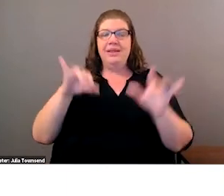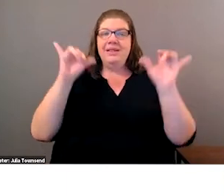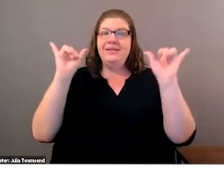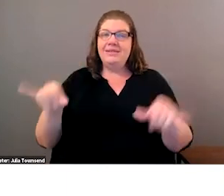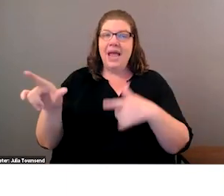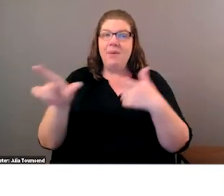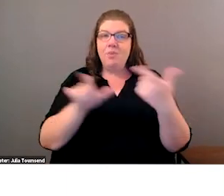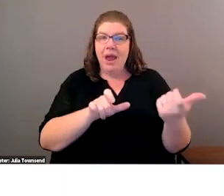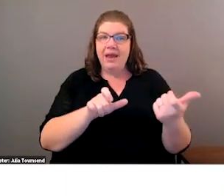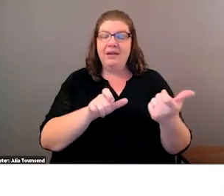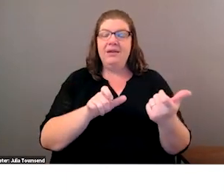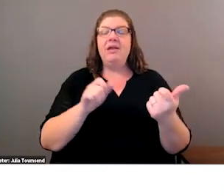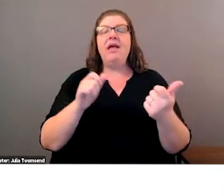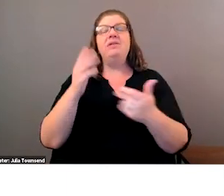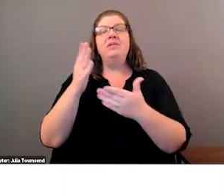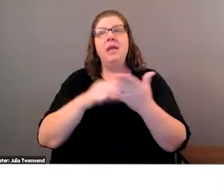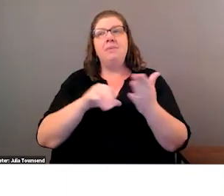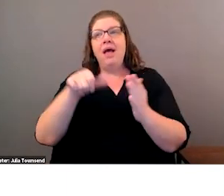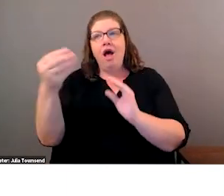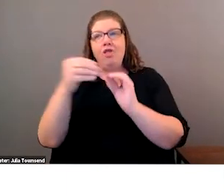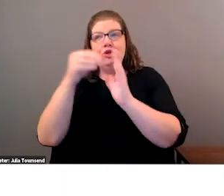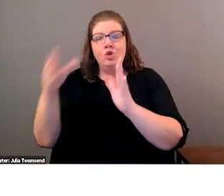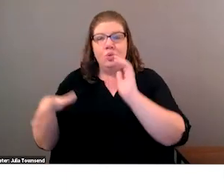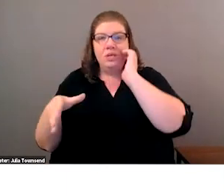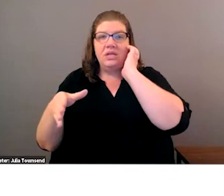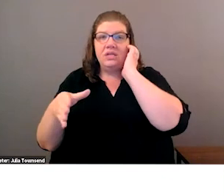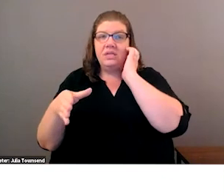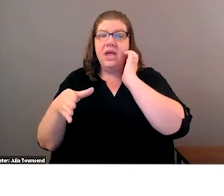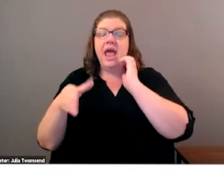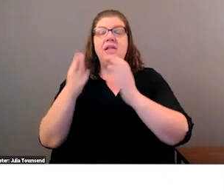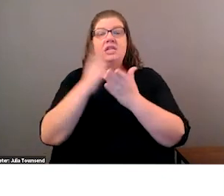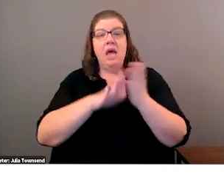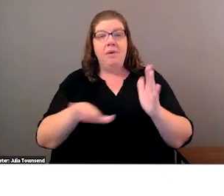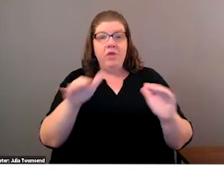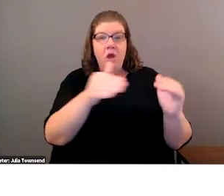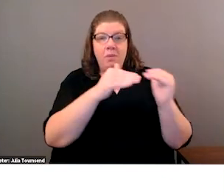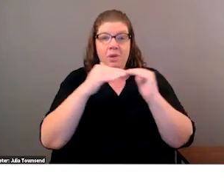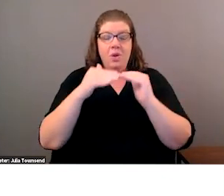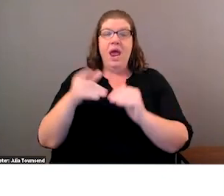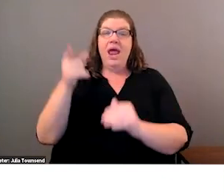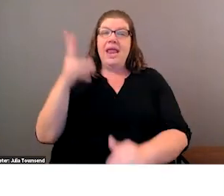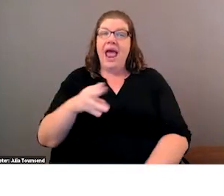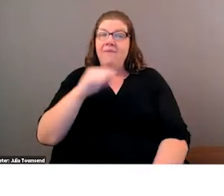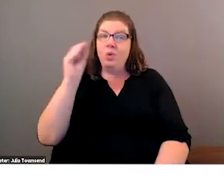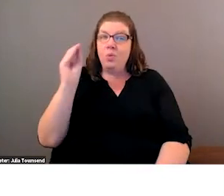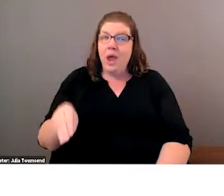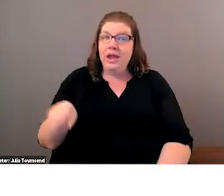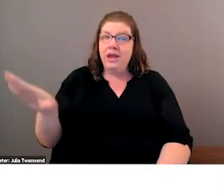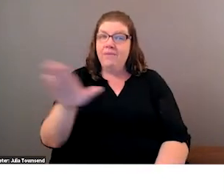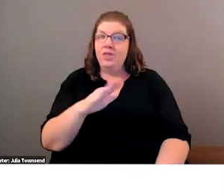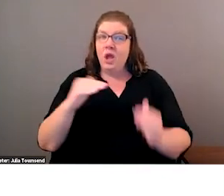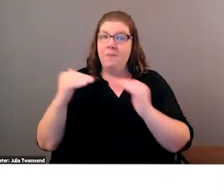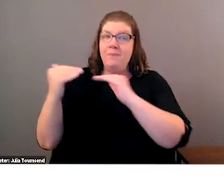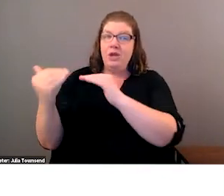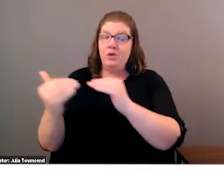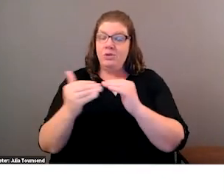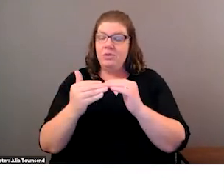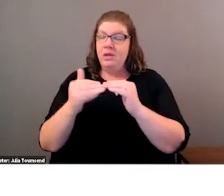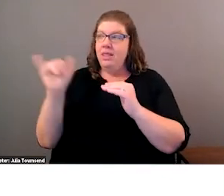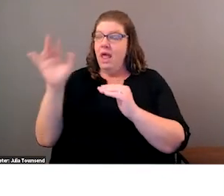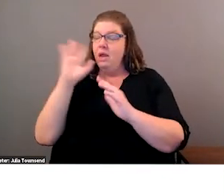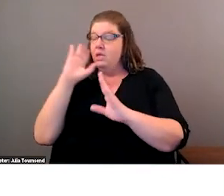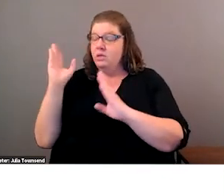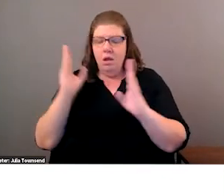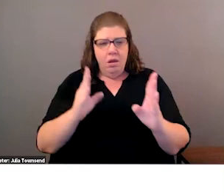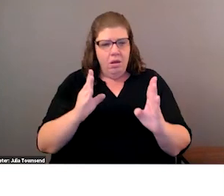of some of their peer groups, and sometimes in some cases at half the rate of their peers. So that needs to call our attention to what about